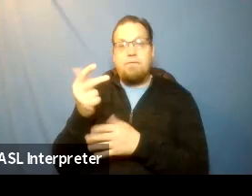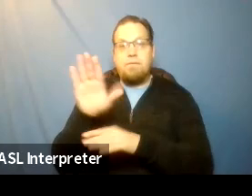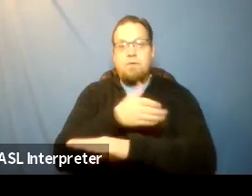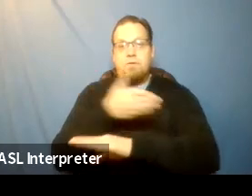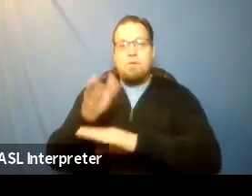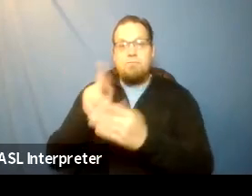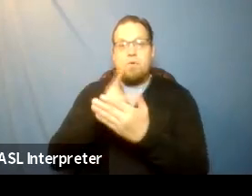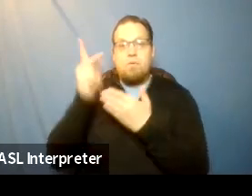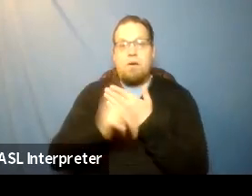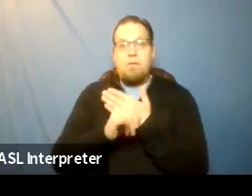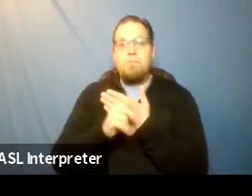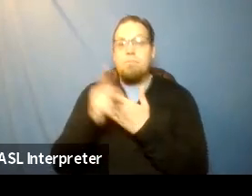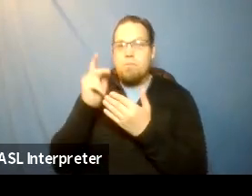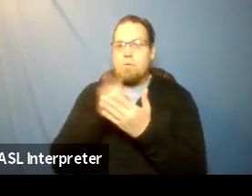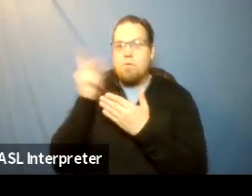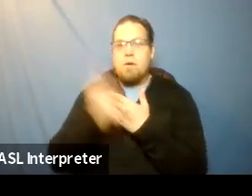programs will be